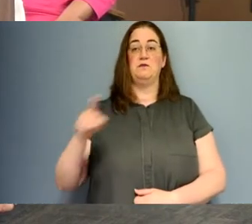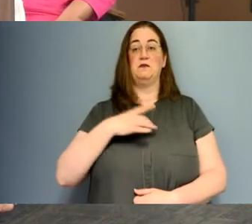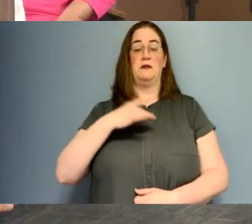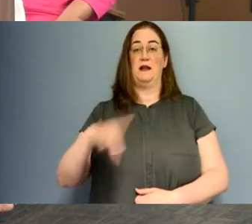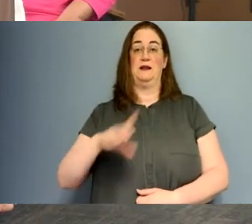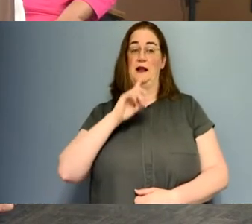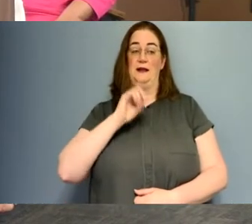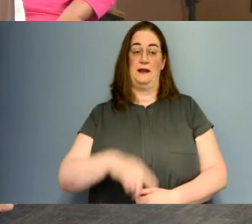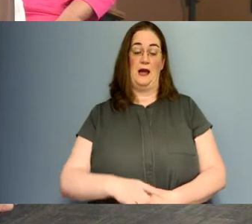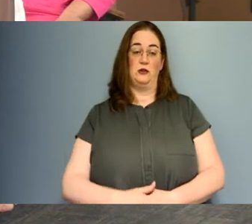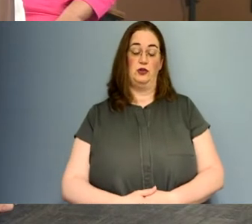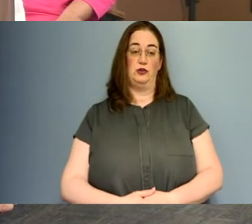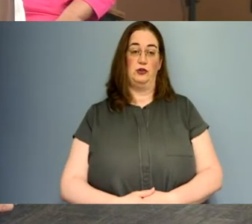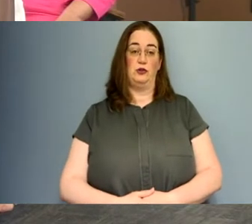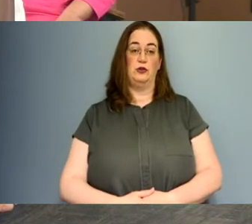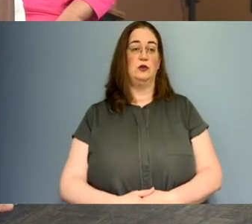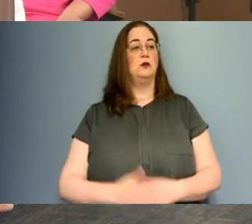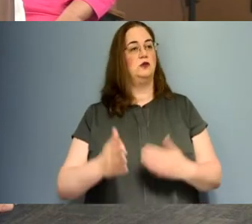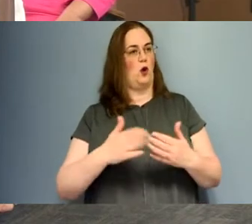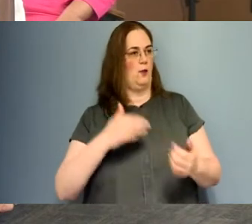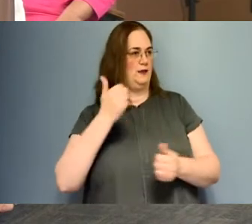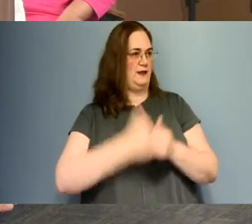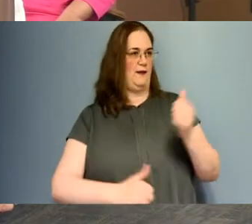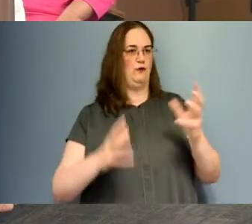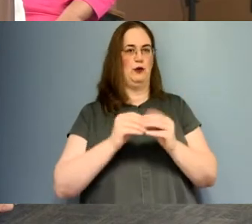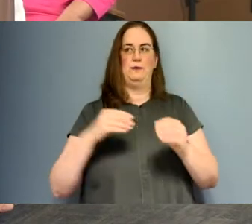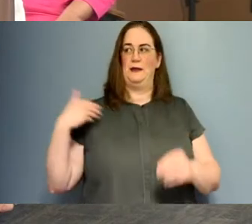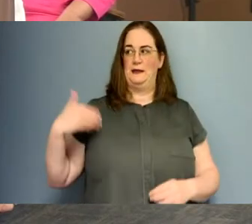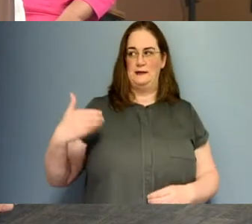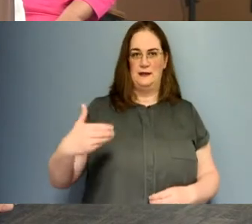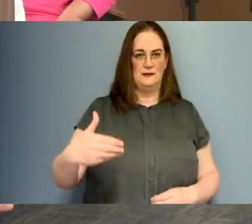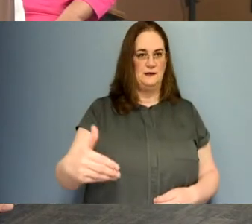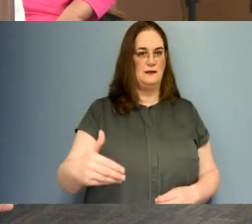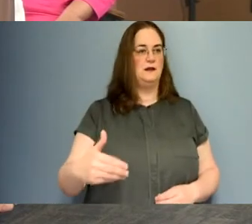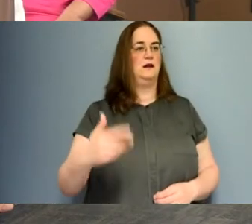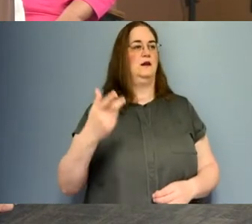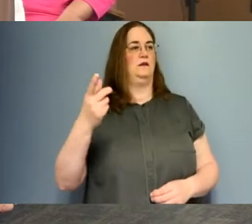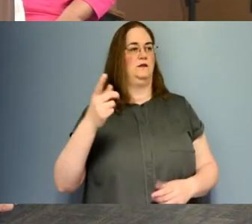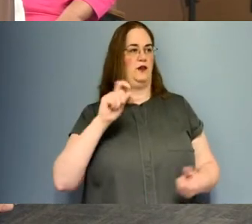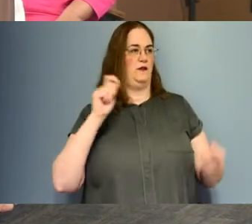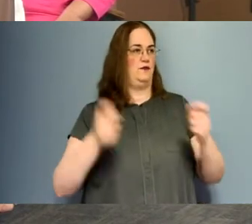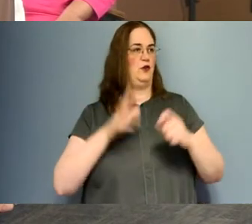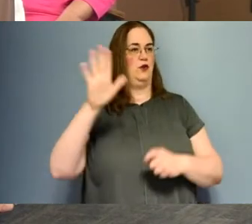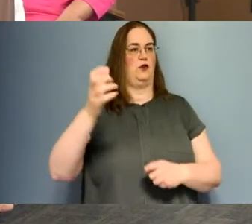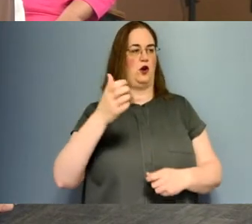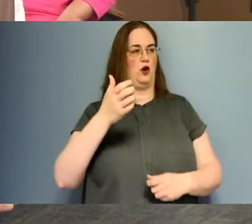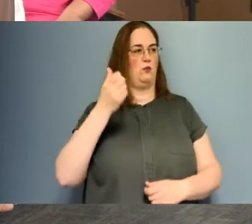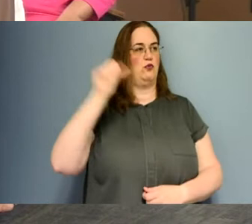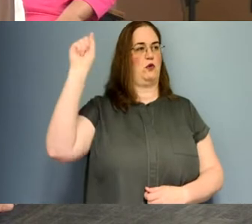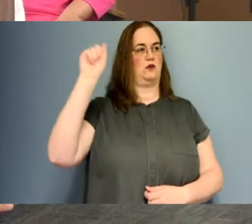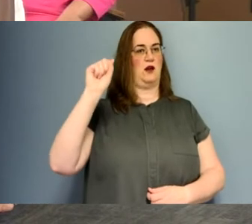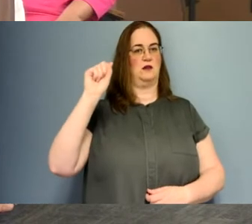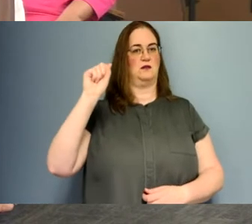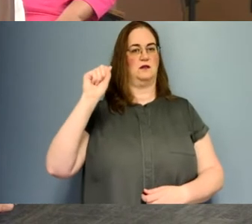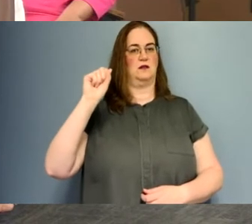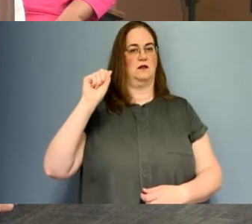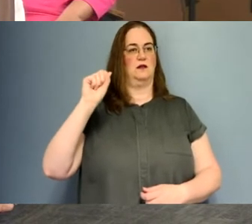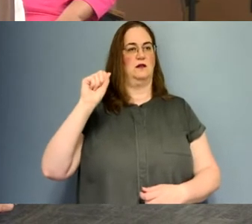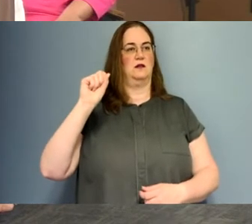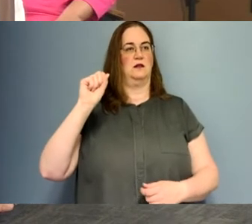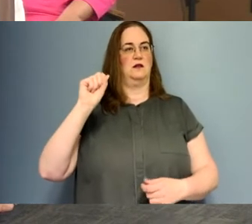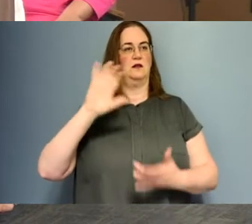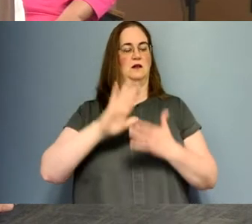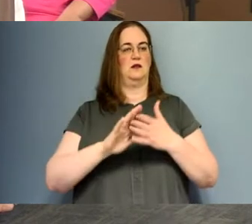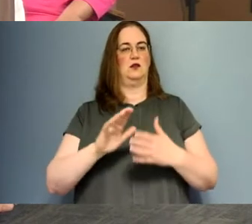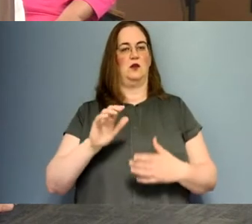answer. So almost every meeting since, they have turned their protest into a